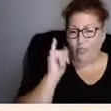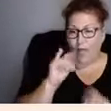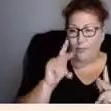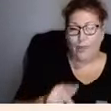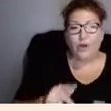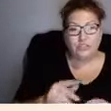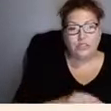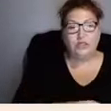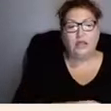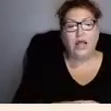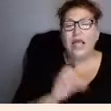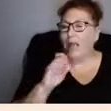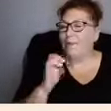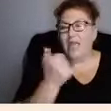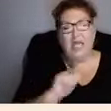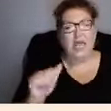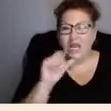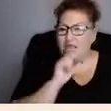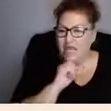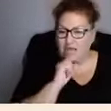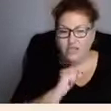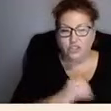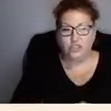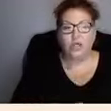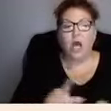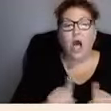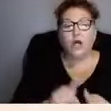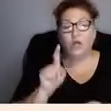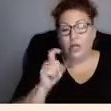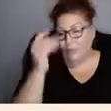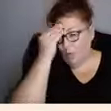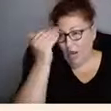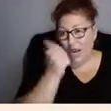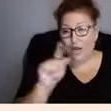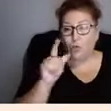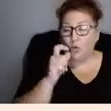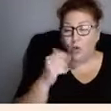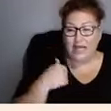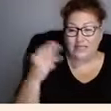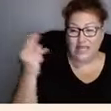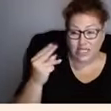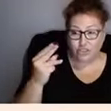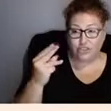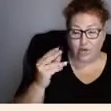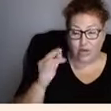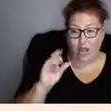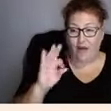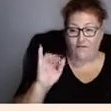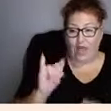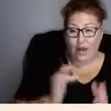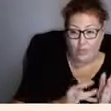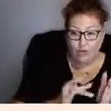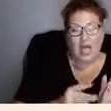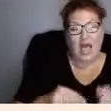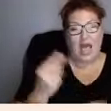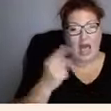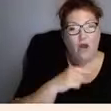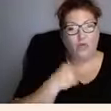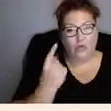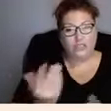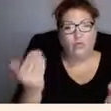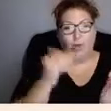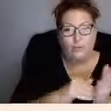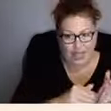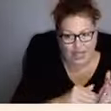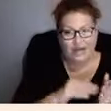any age. Also, you need to be aware that anyone with a history of being an abuser is at high risk of repeating the offense either on the same